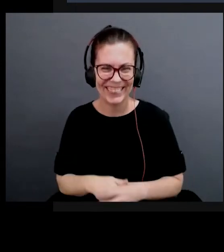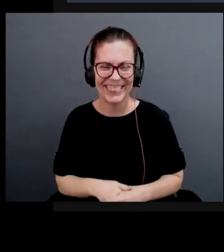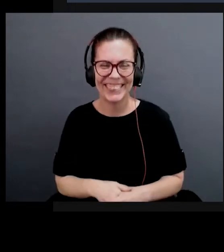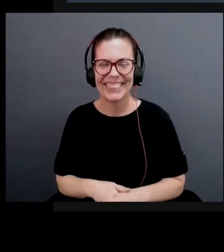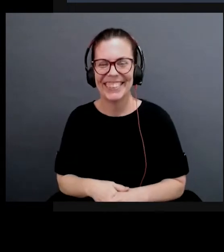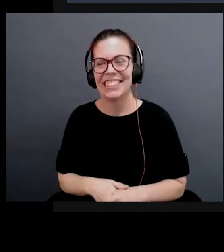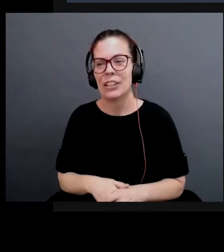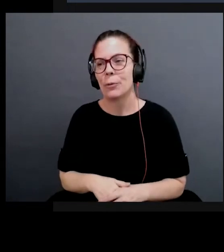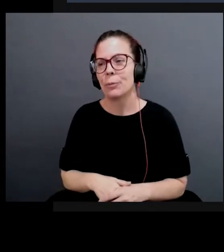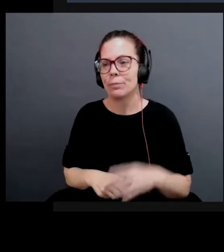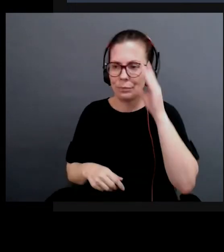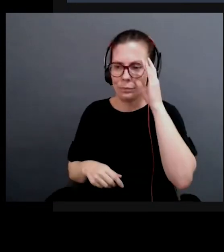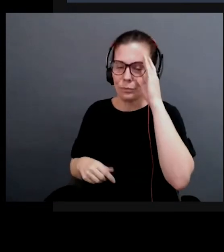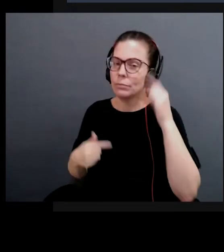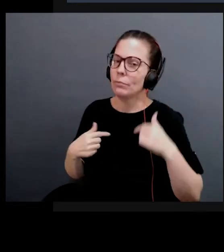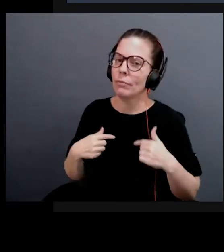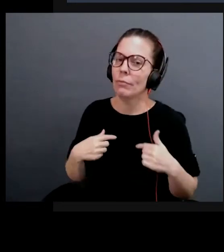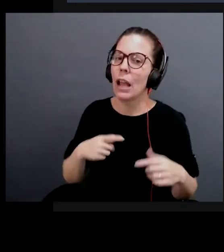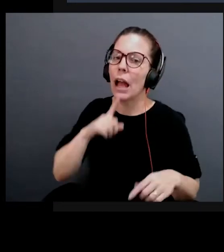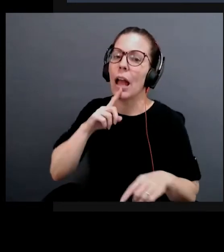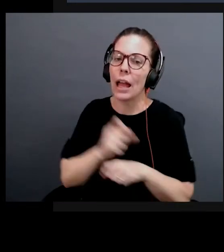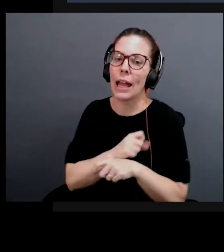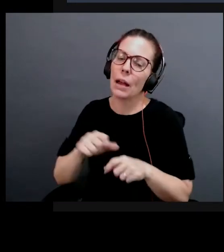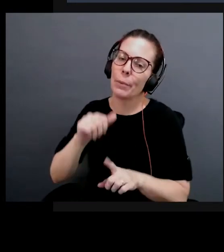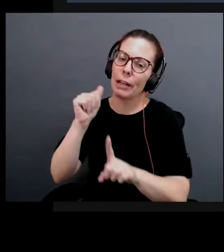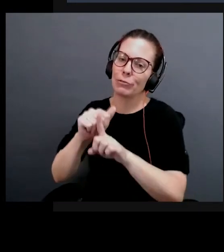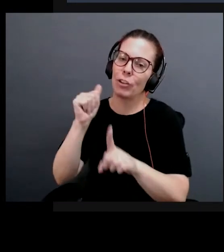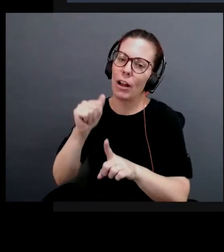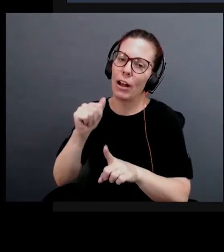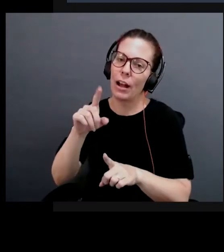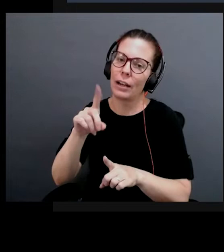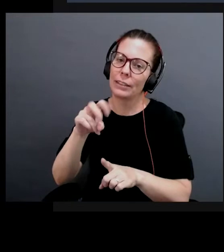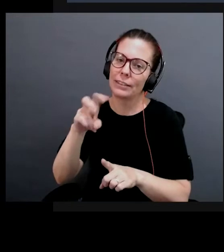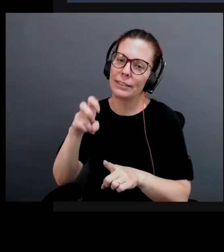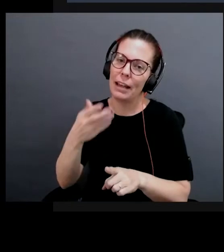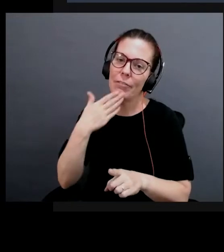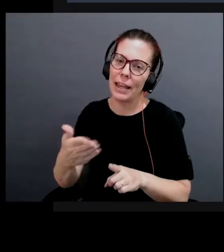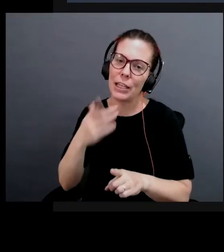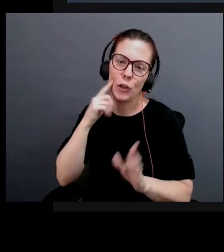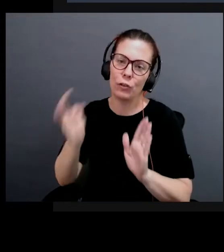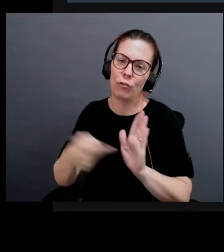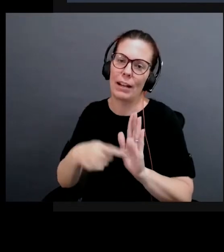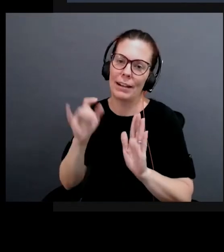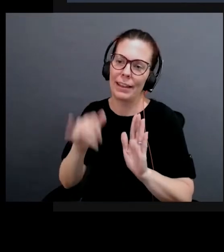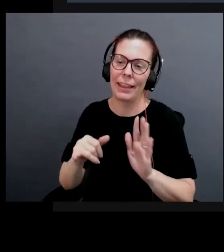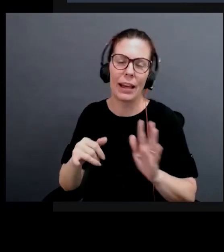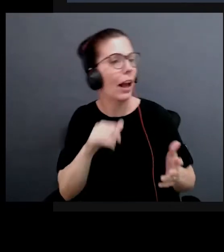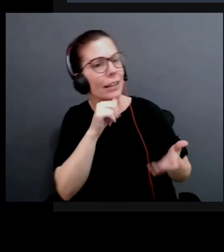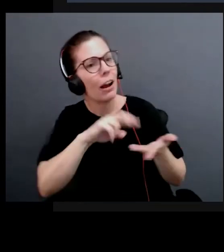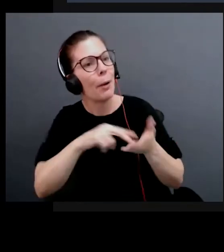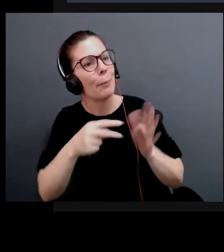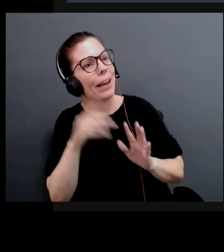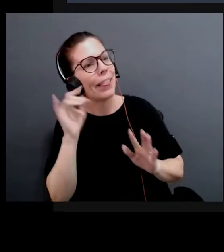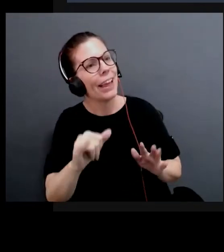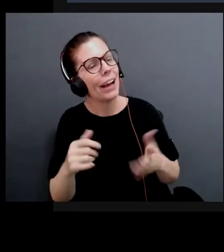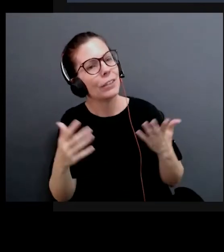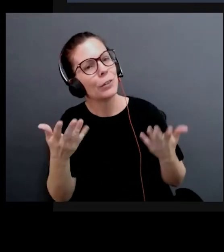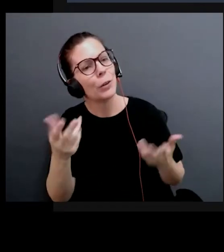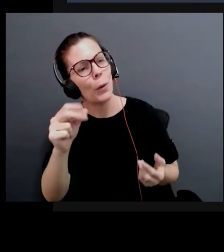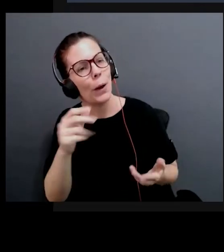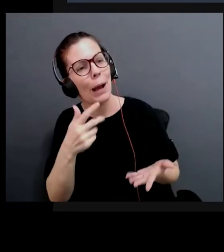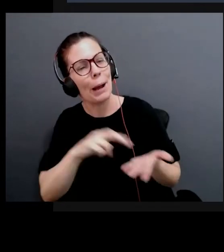I am a fraud, Dave. Thank you for recognizing that. I mean that. Oh, okay, sorry. Potentially fraudulent. I